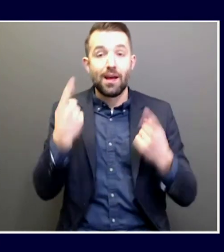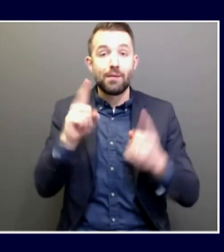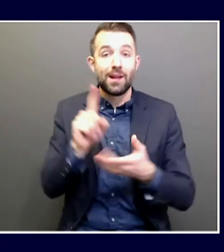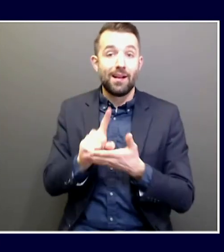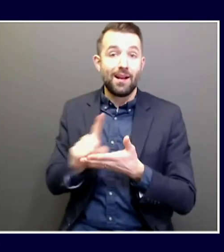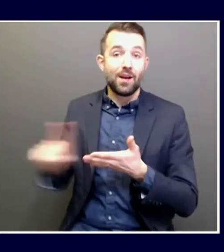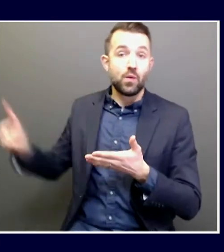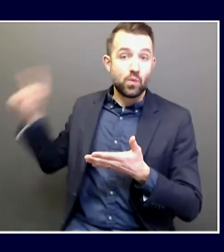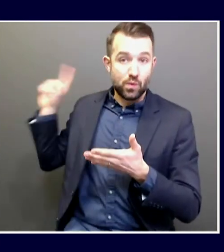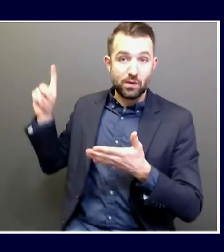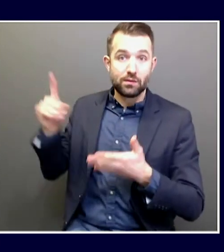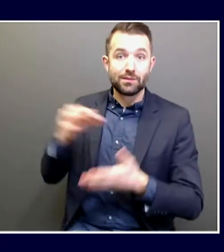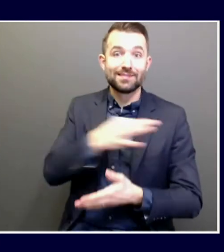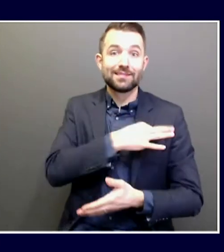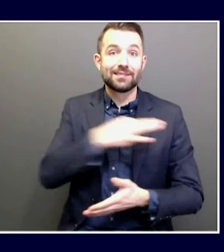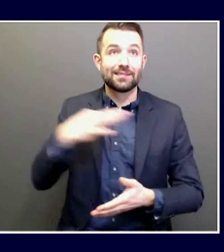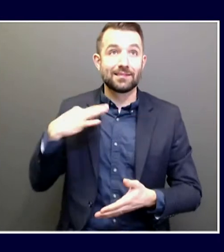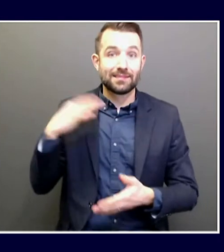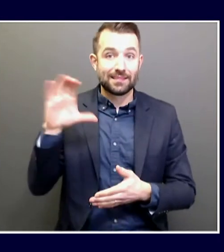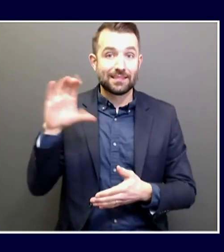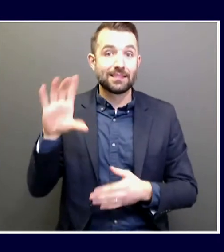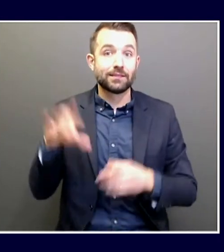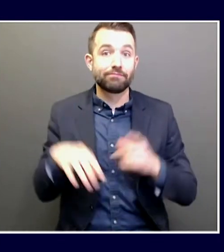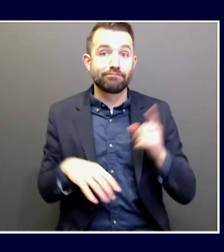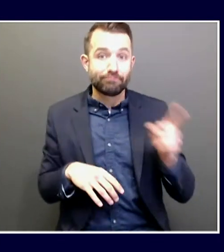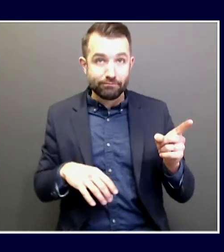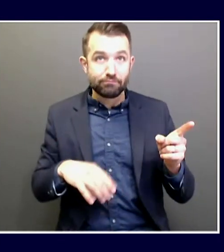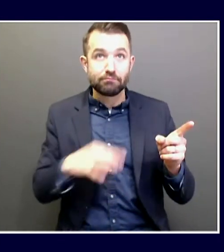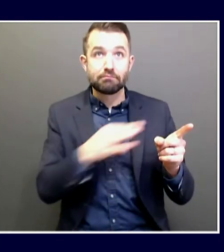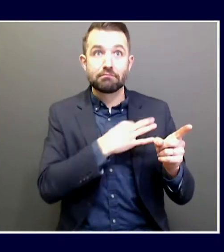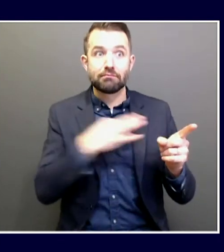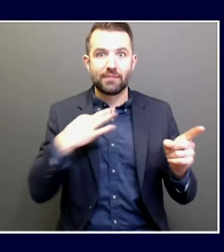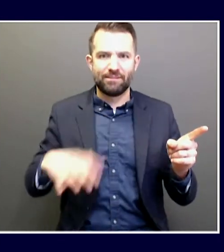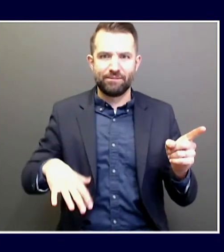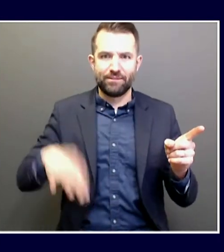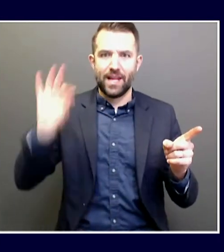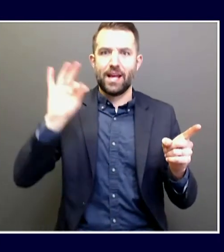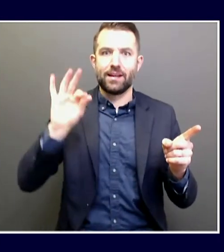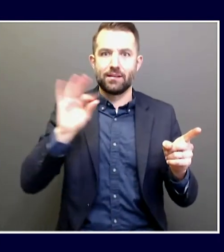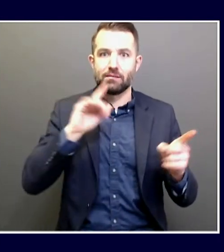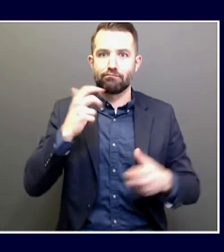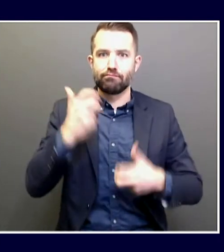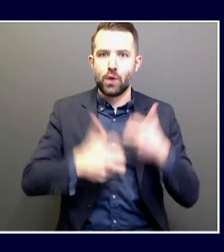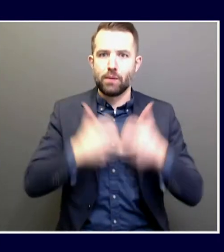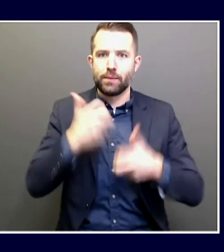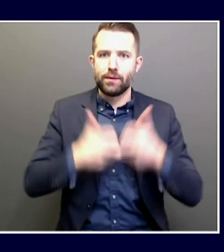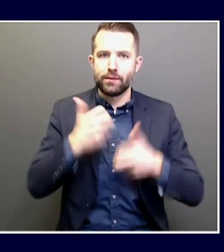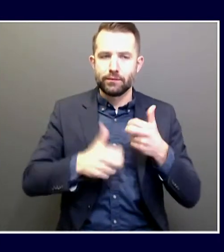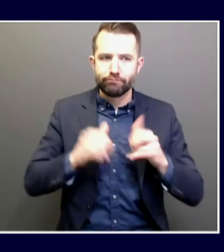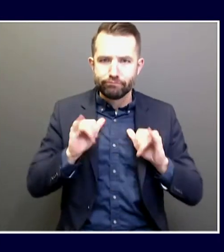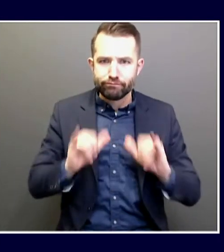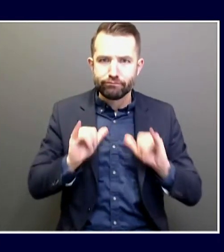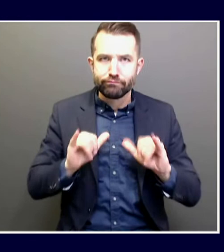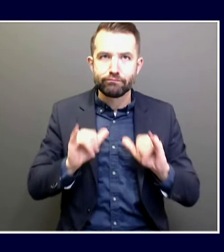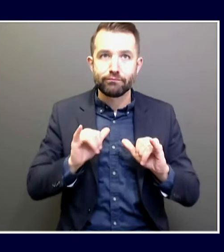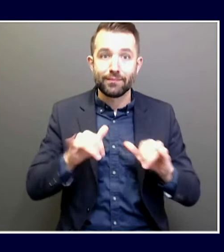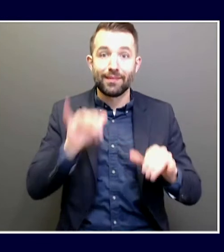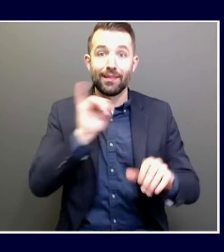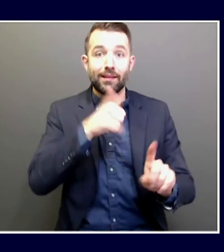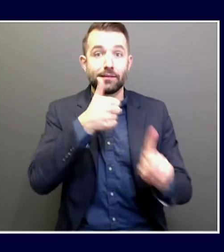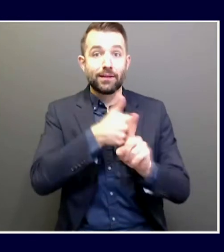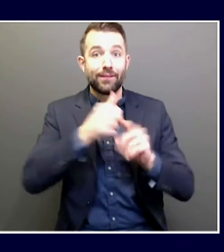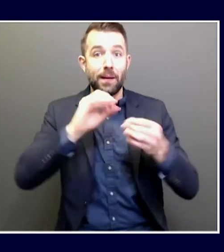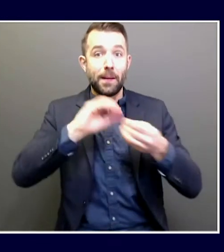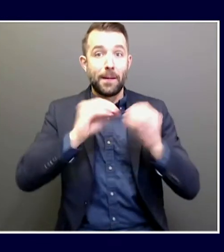first priority was to ensure that none of the raw data was affected, and it was not. We then worked with